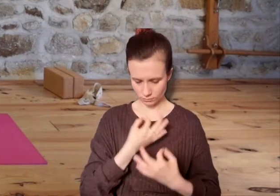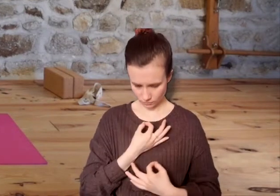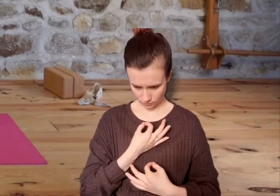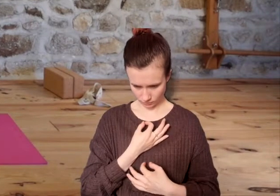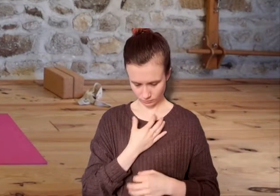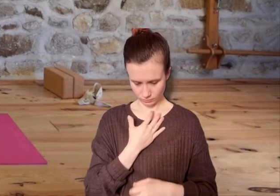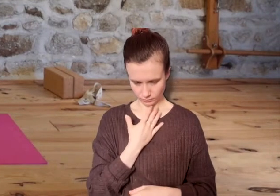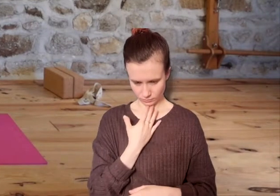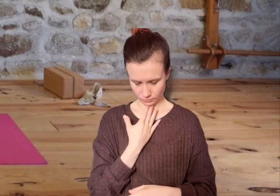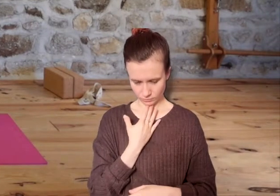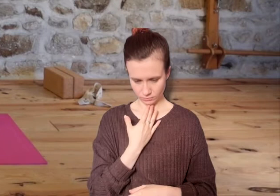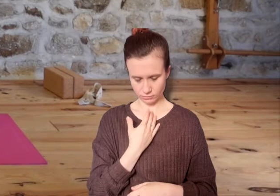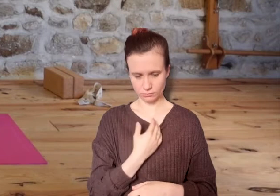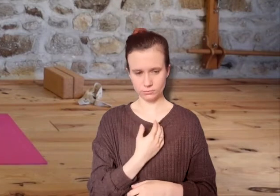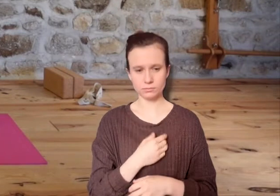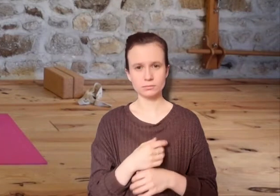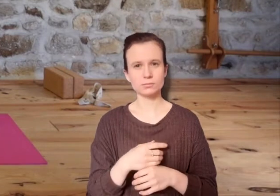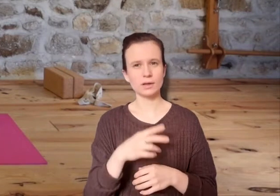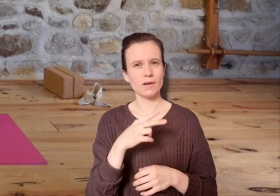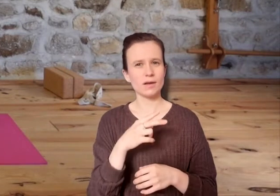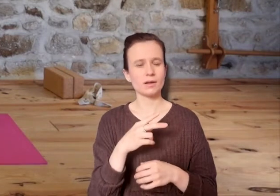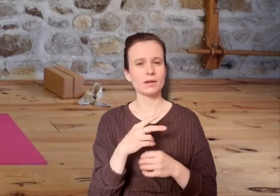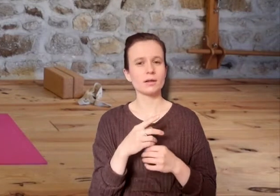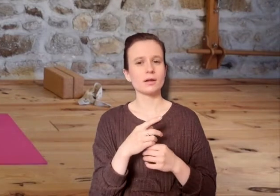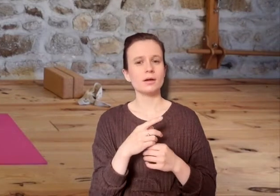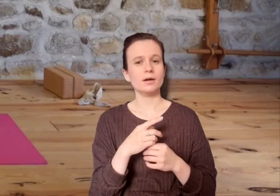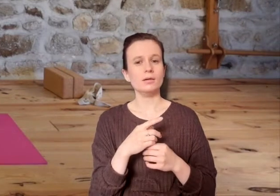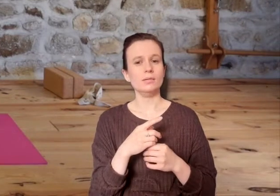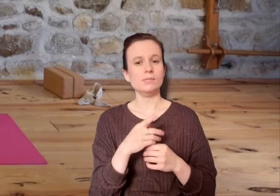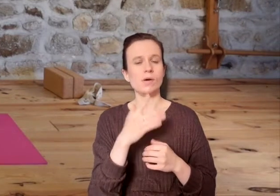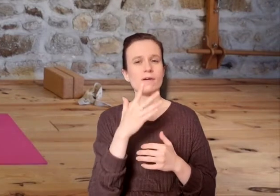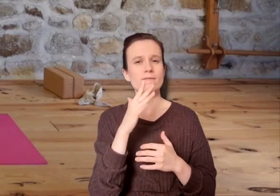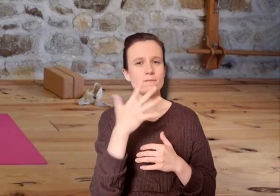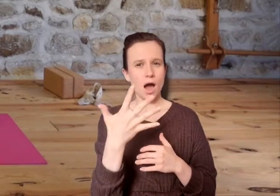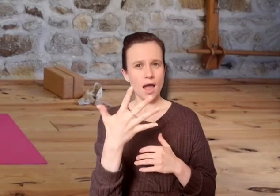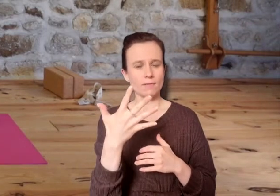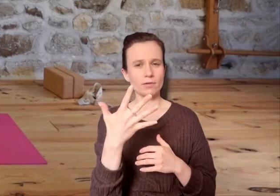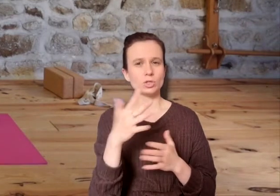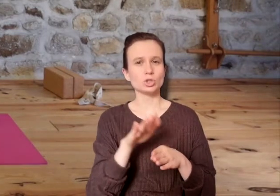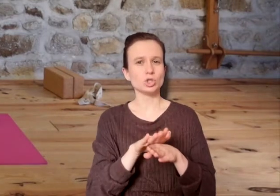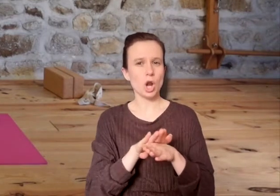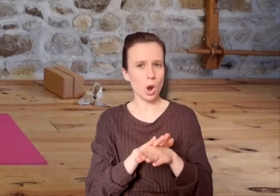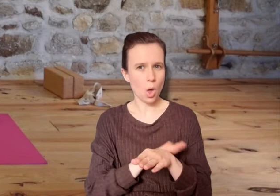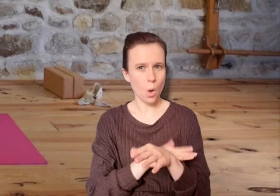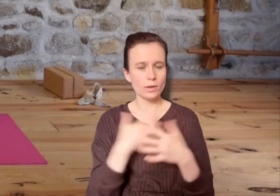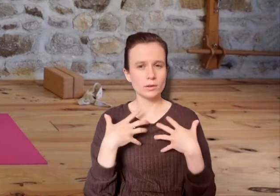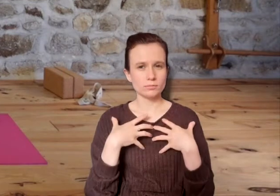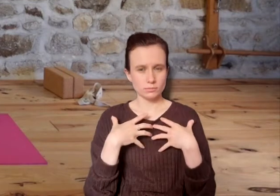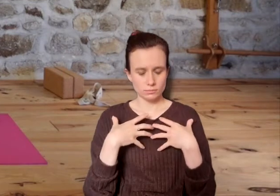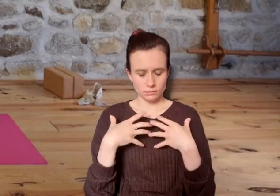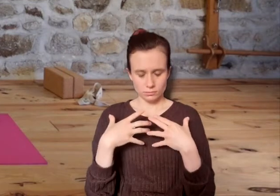my breath and makes my voice sound funny. And then I'm going to do my 5 nice, slow Darth Vader breaths.